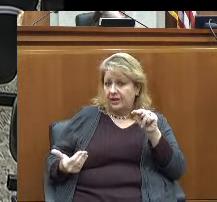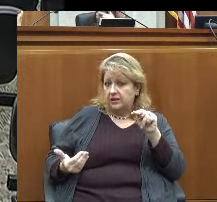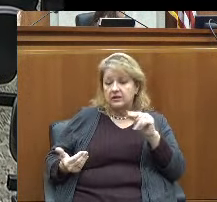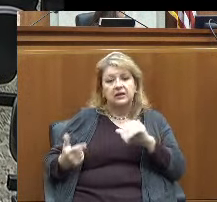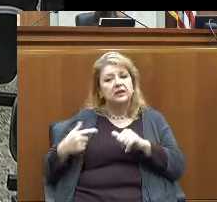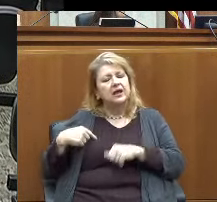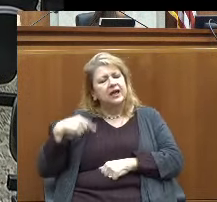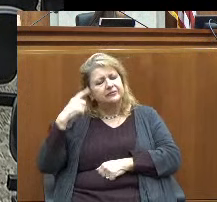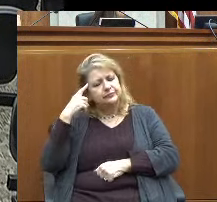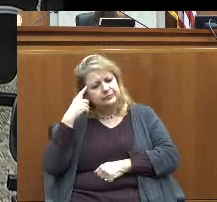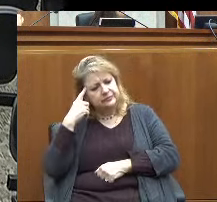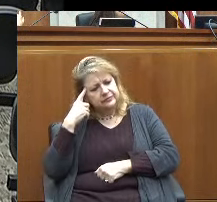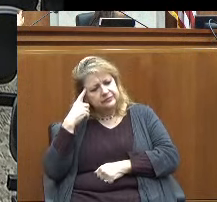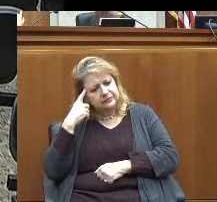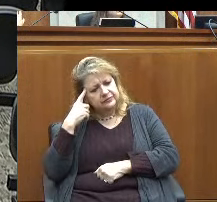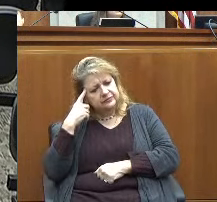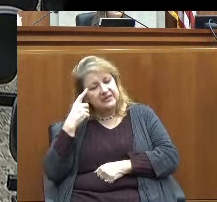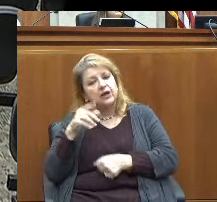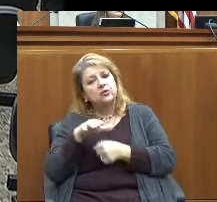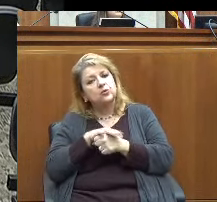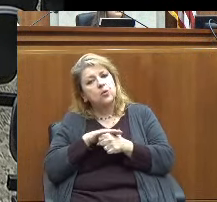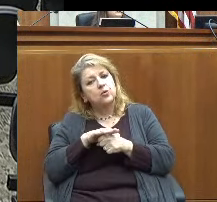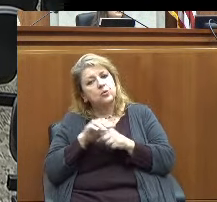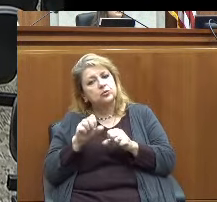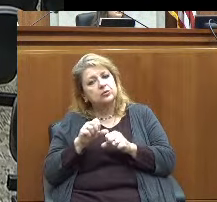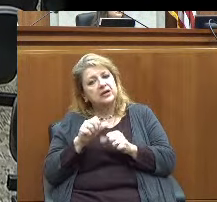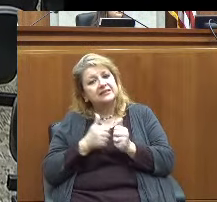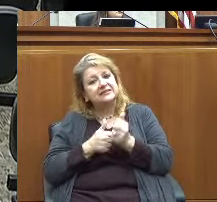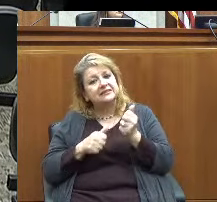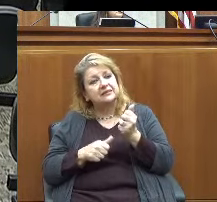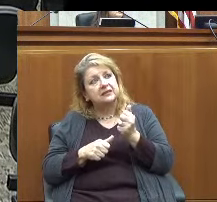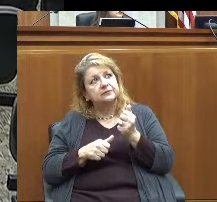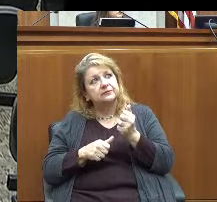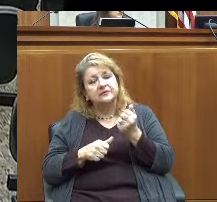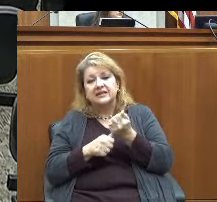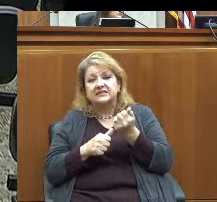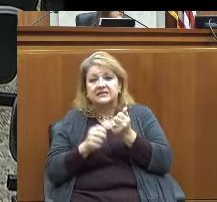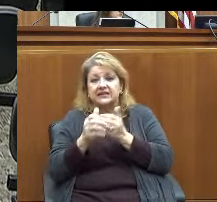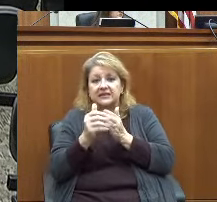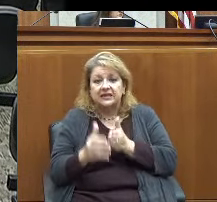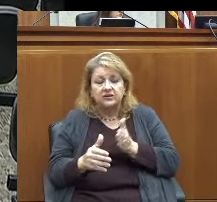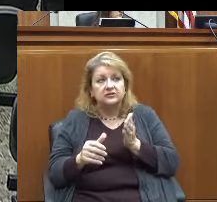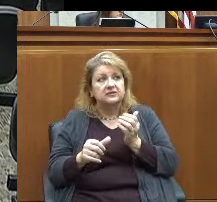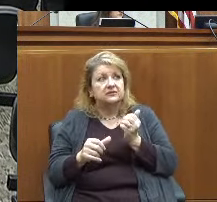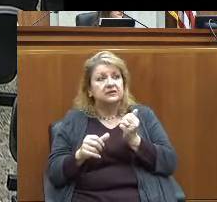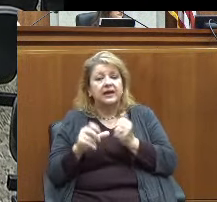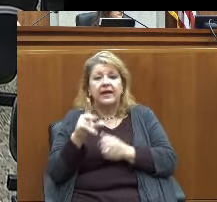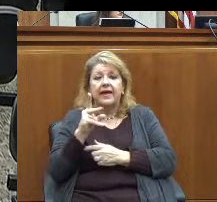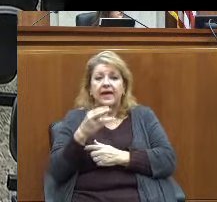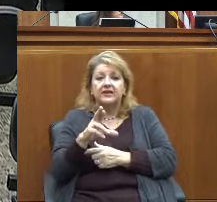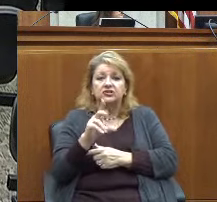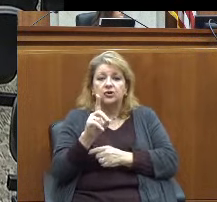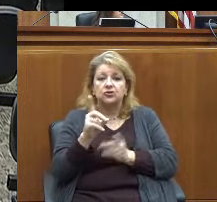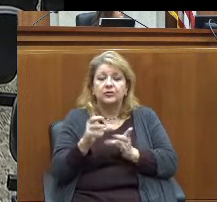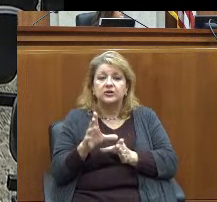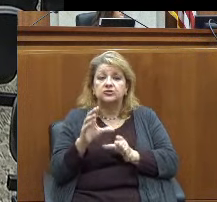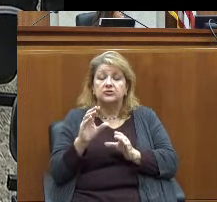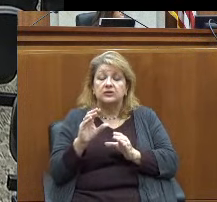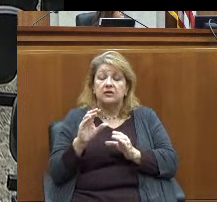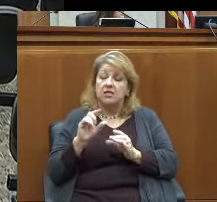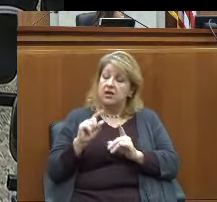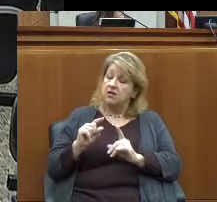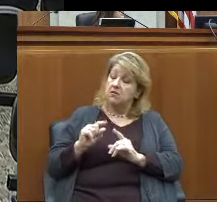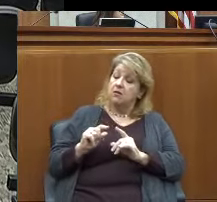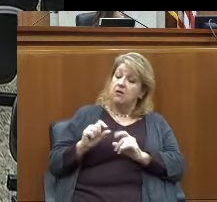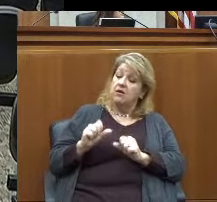my attention the fact that I think that local system leaders, local HR directors, can be placed in a position here